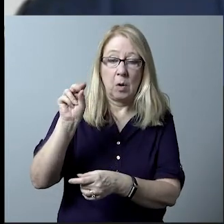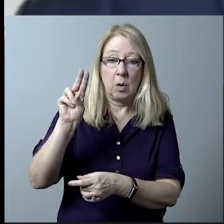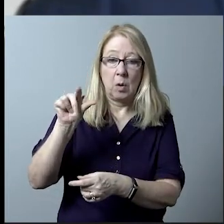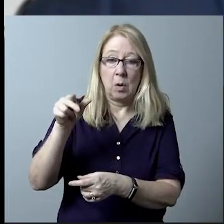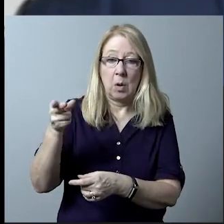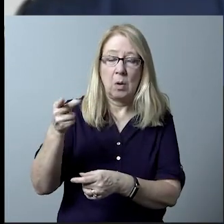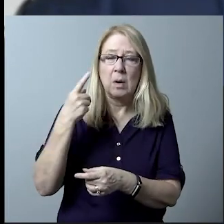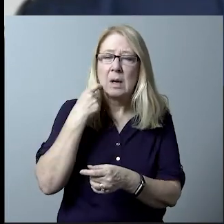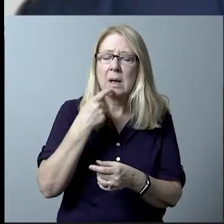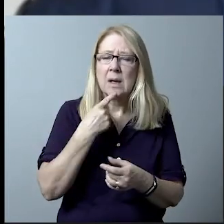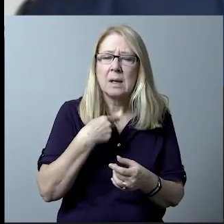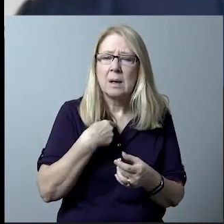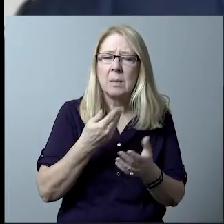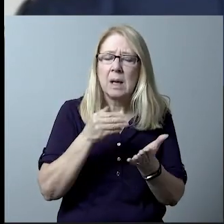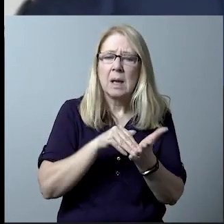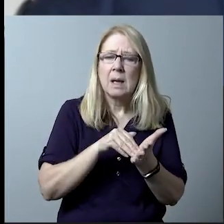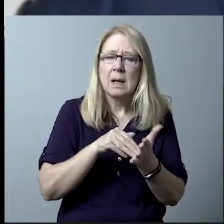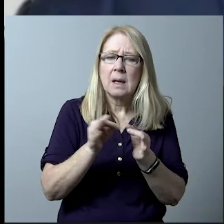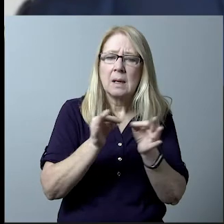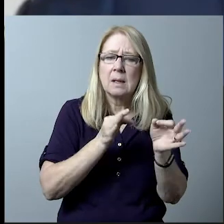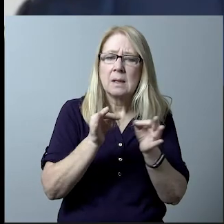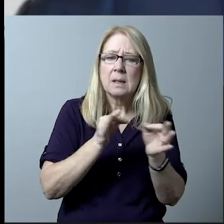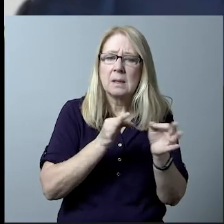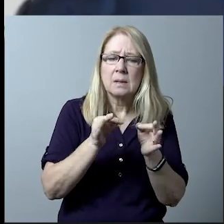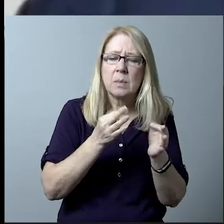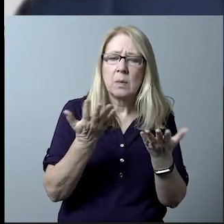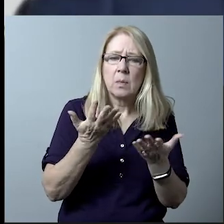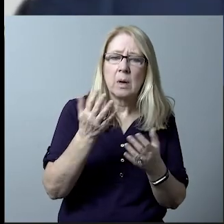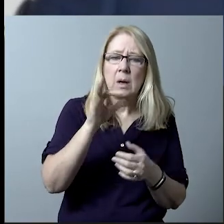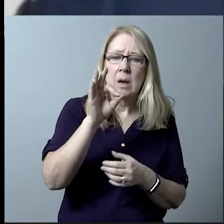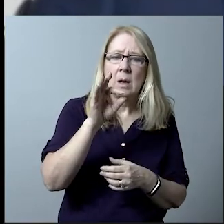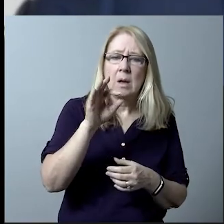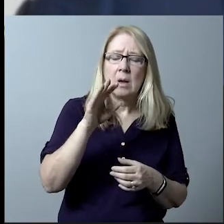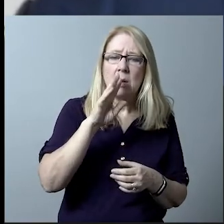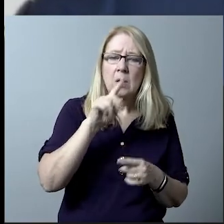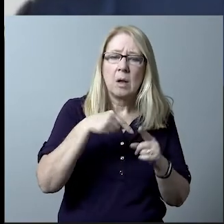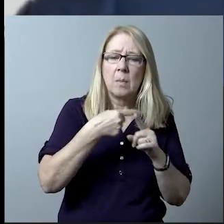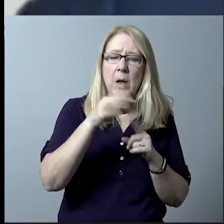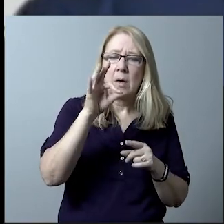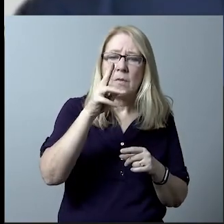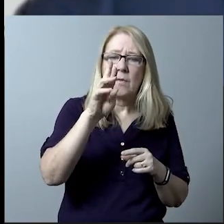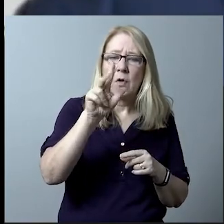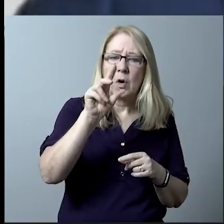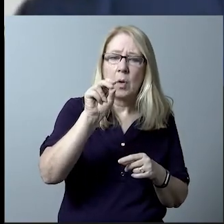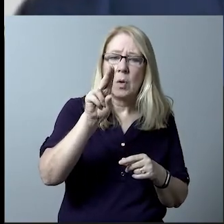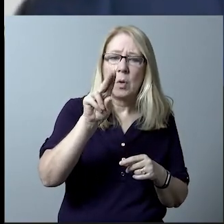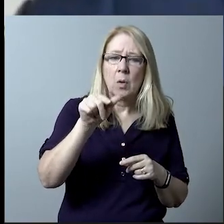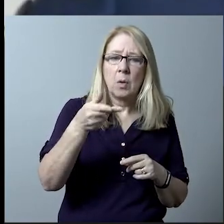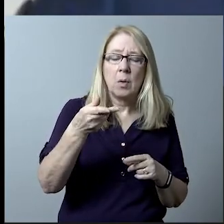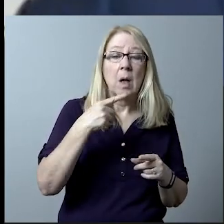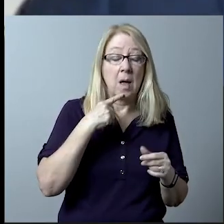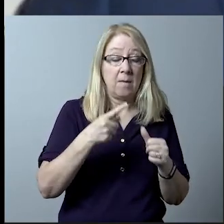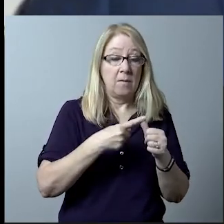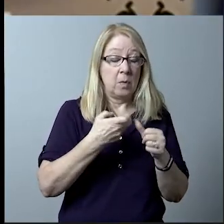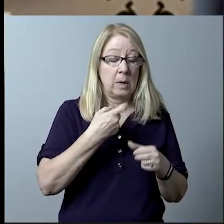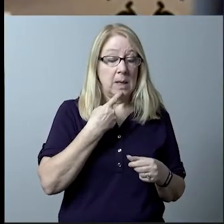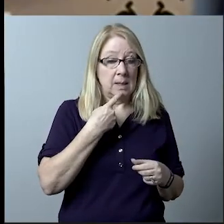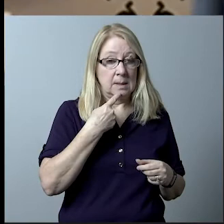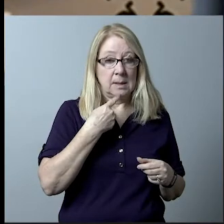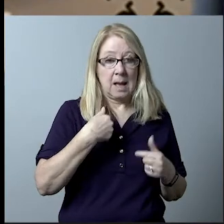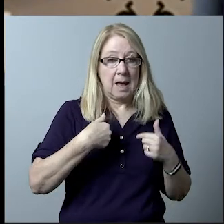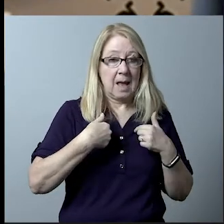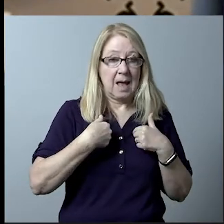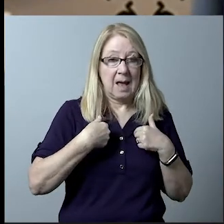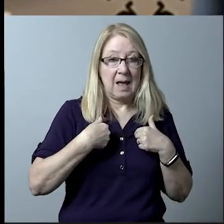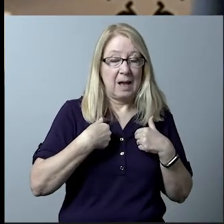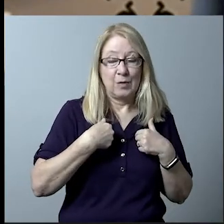that. Can you talk briefly about what you said about the furloughs and kind of reinforce that message about the system and all? So let